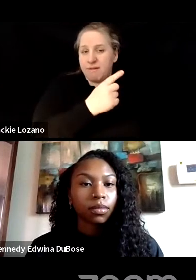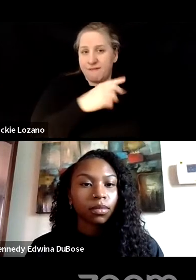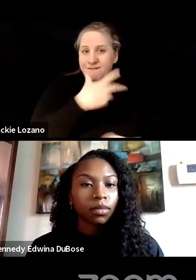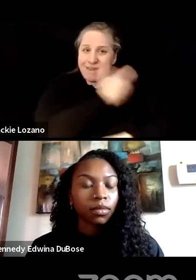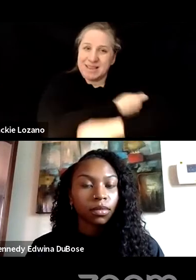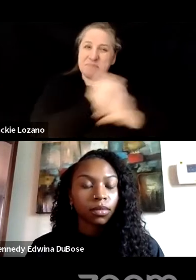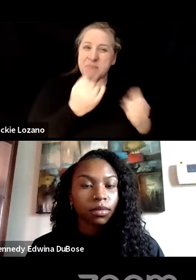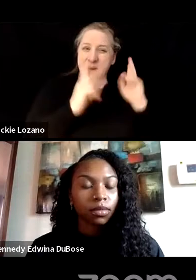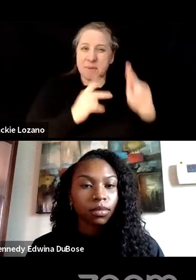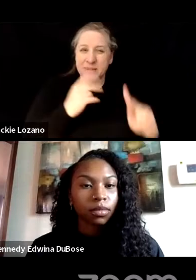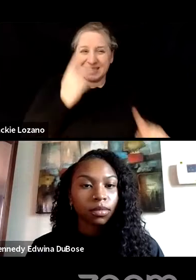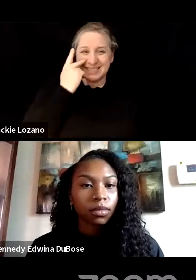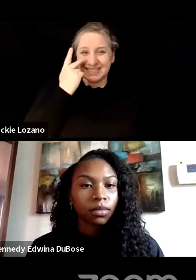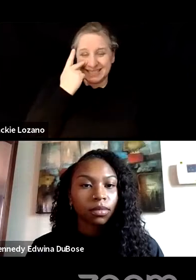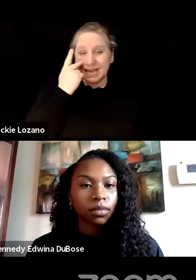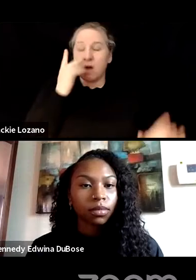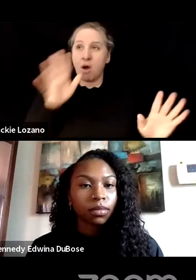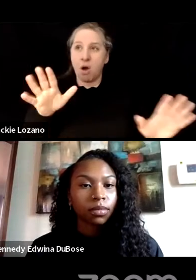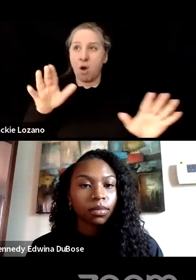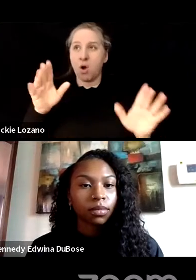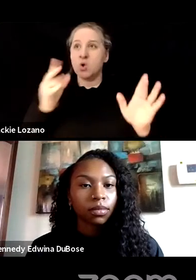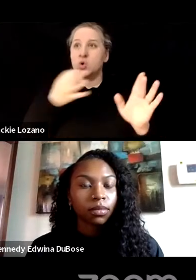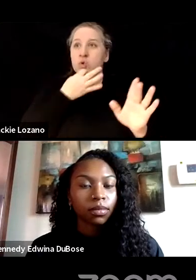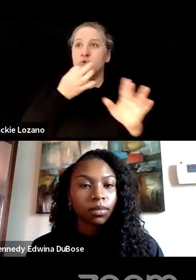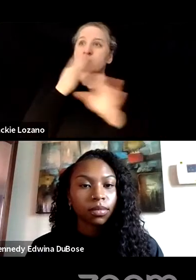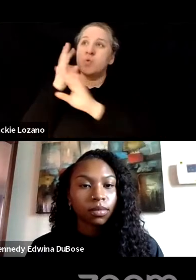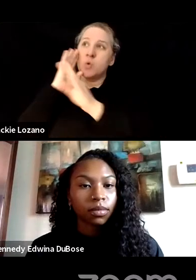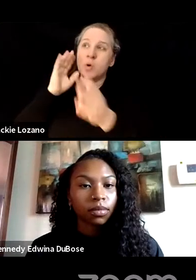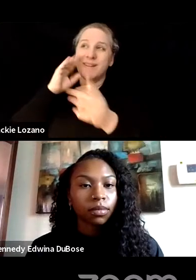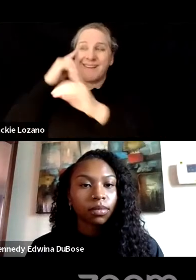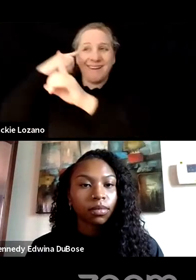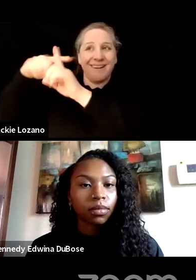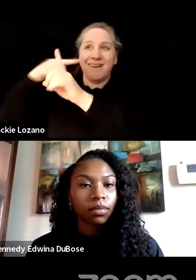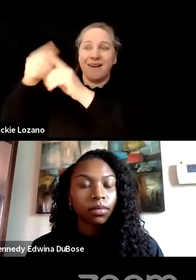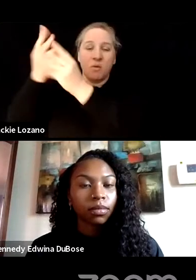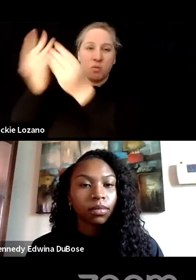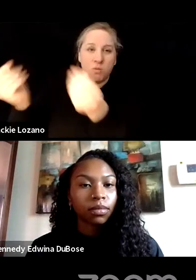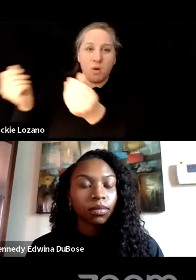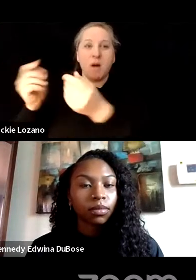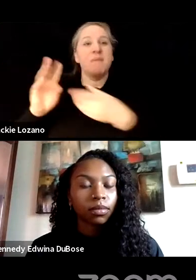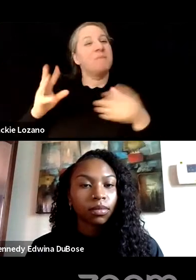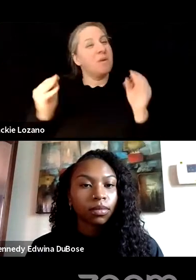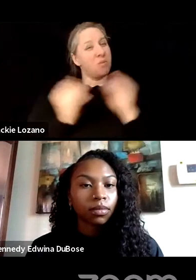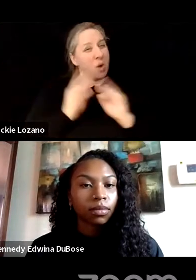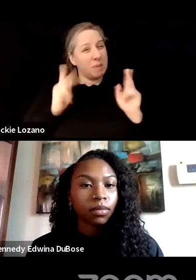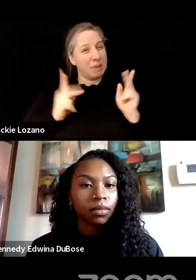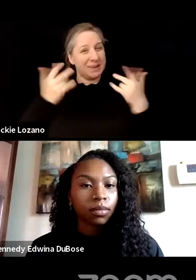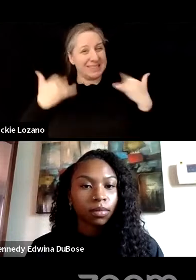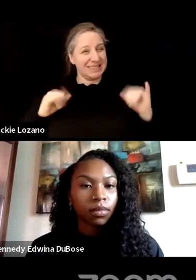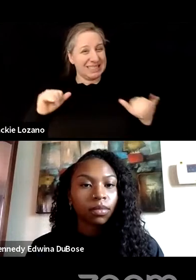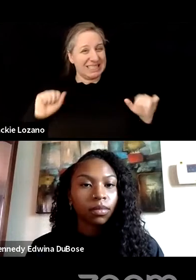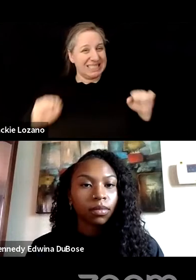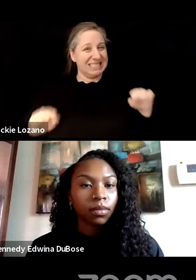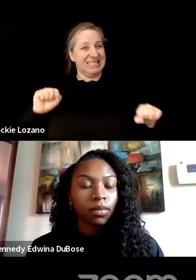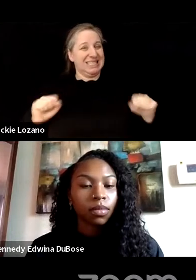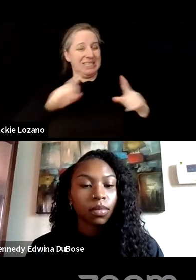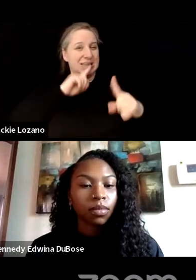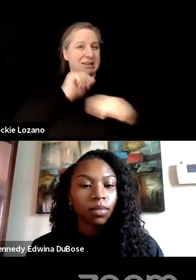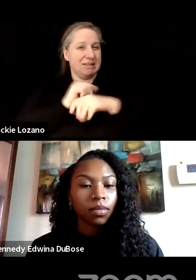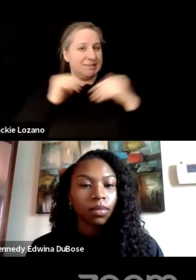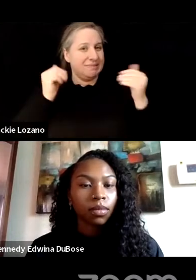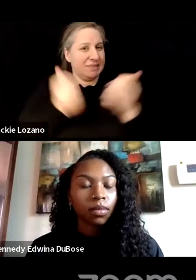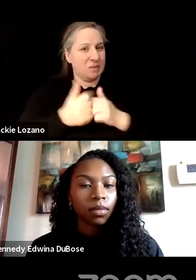this as the light at the end of the tunnel. But there are just as many, if not more, people that are still hesitant to take the vaccine.